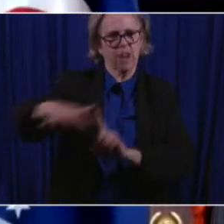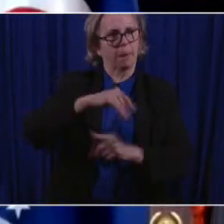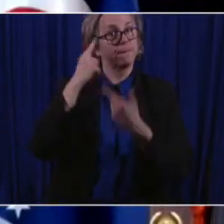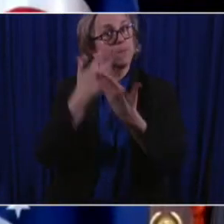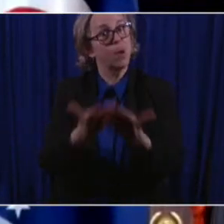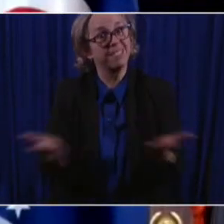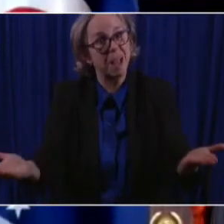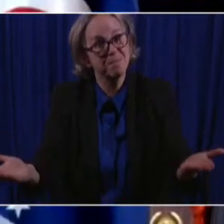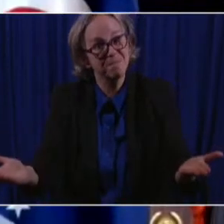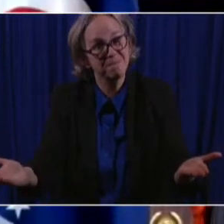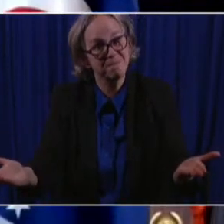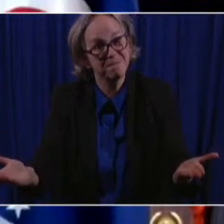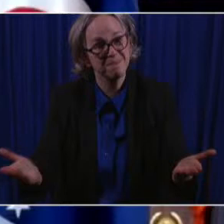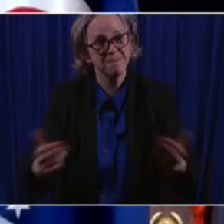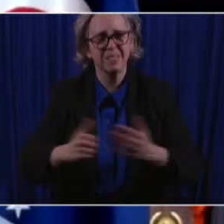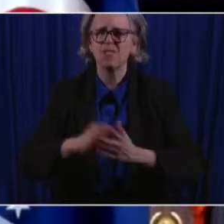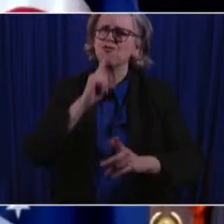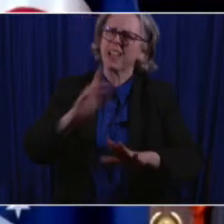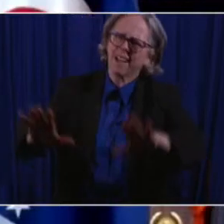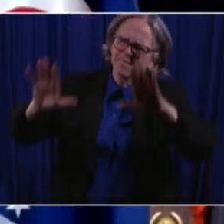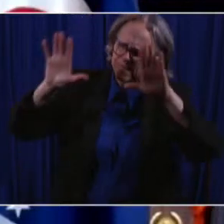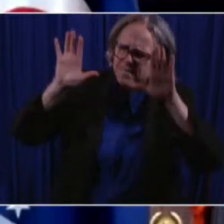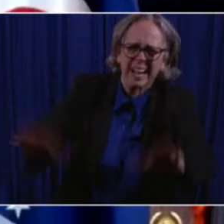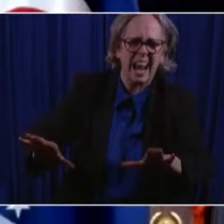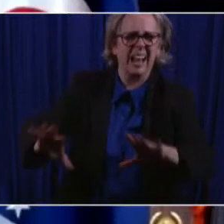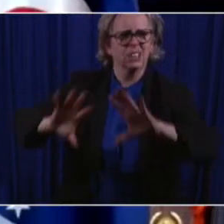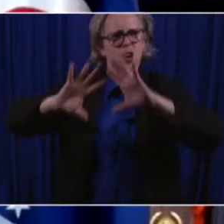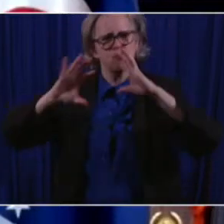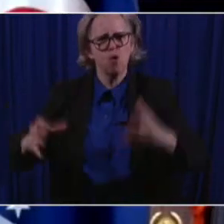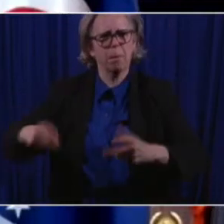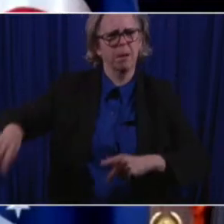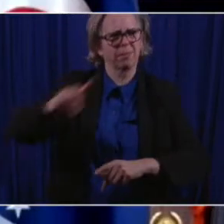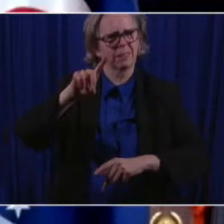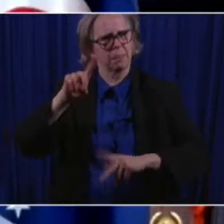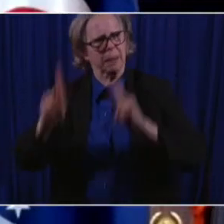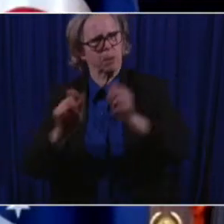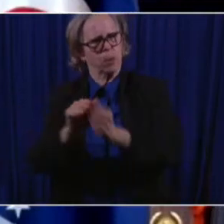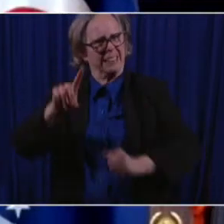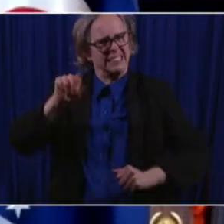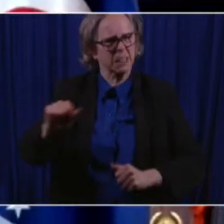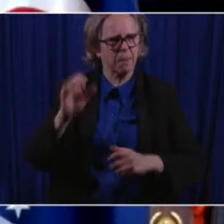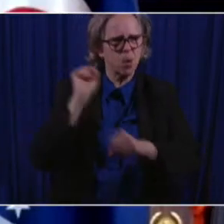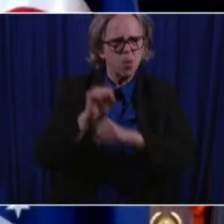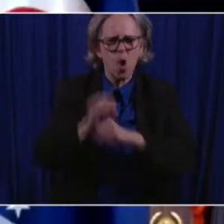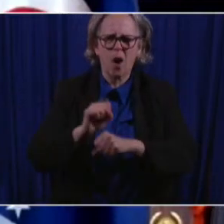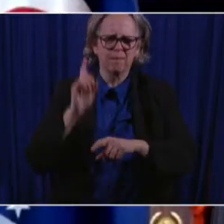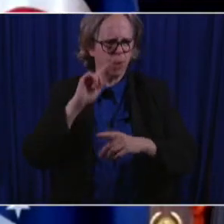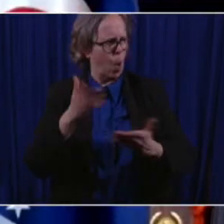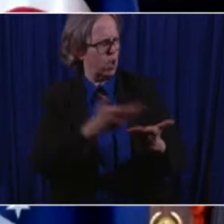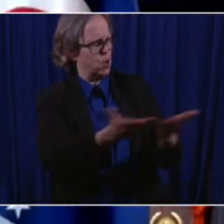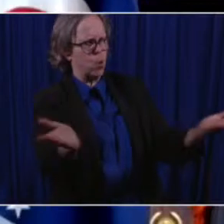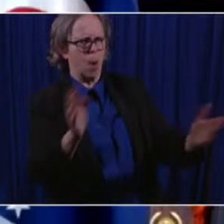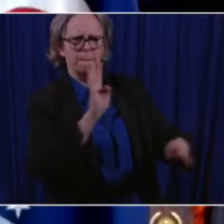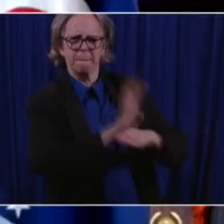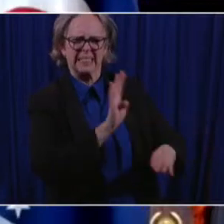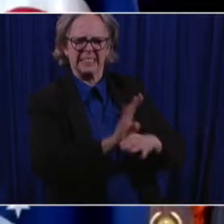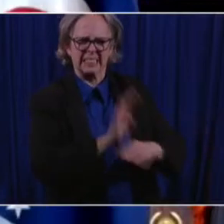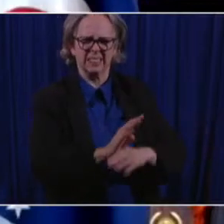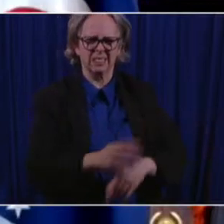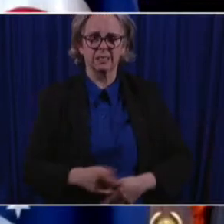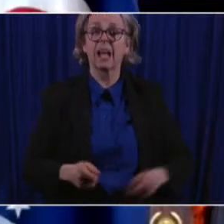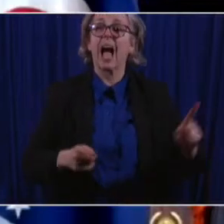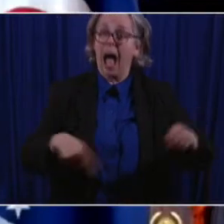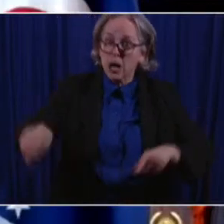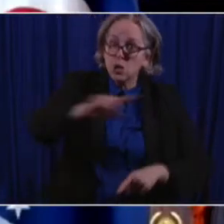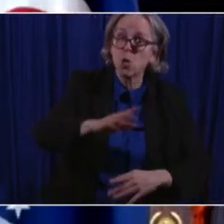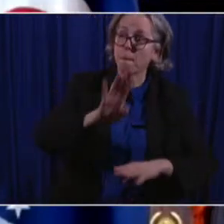every business that I've talked with that's really engaged at hiring Ohioans with disabilities has talked to me about